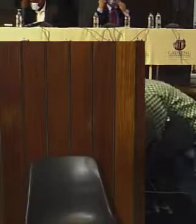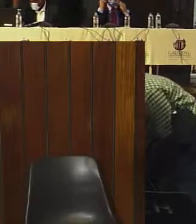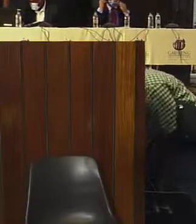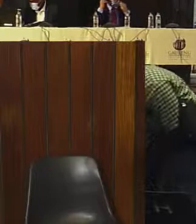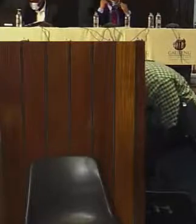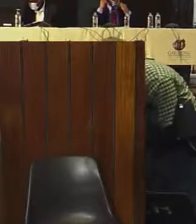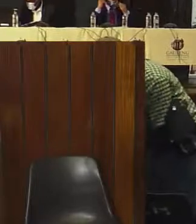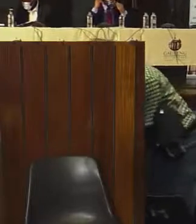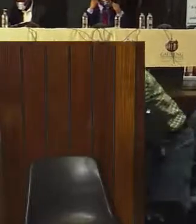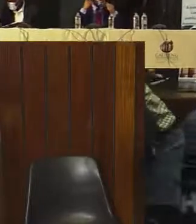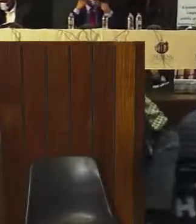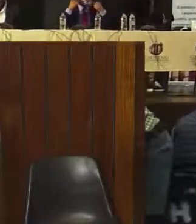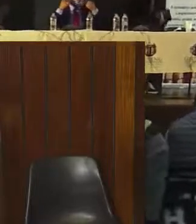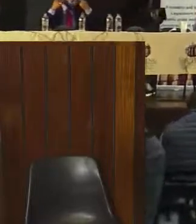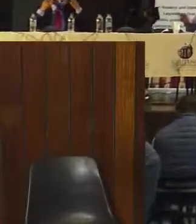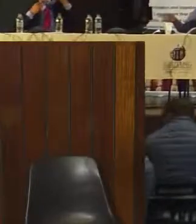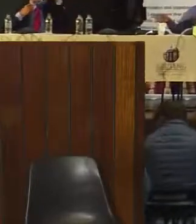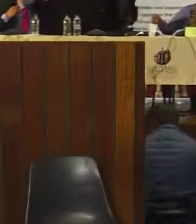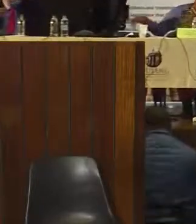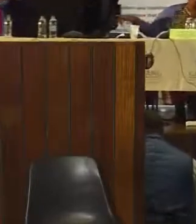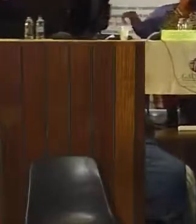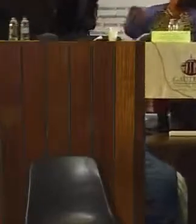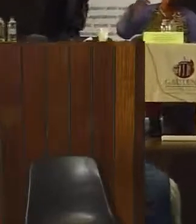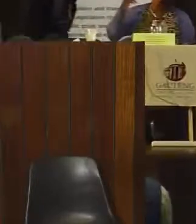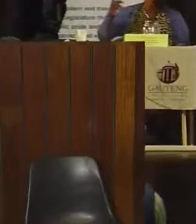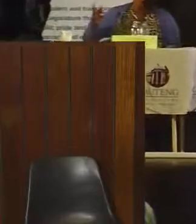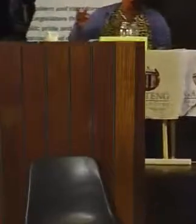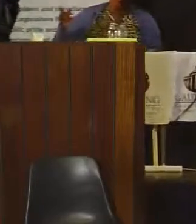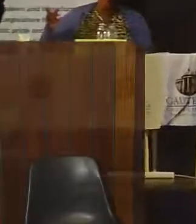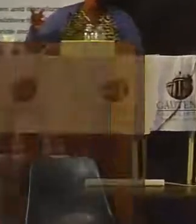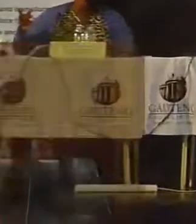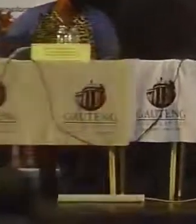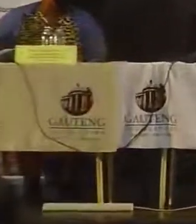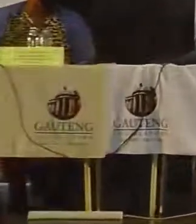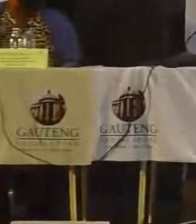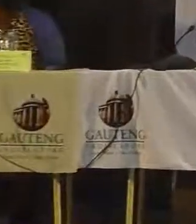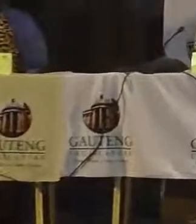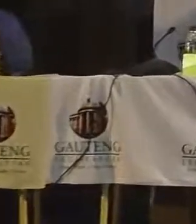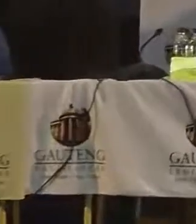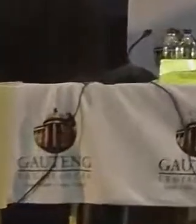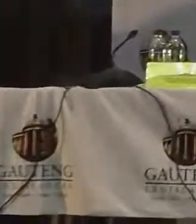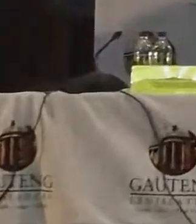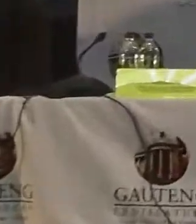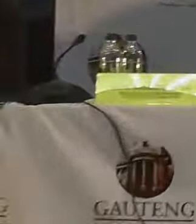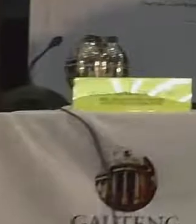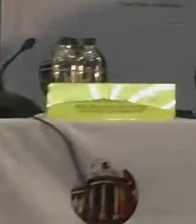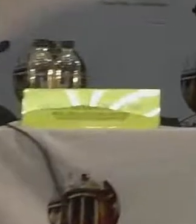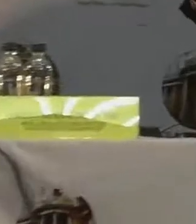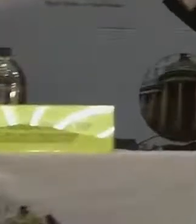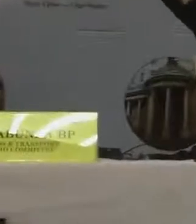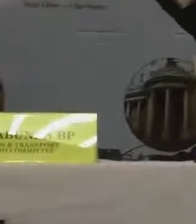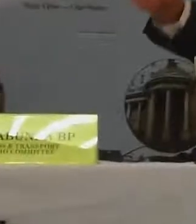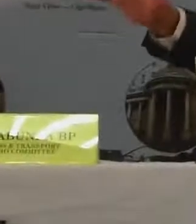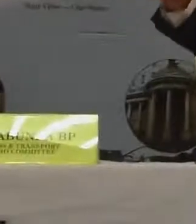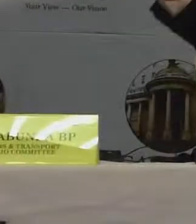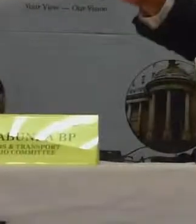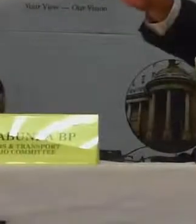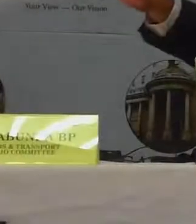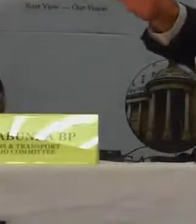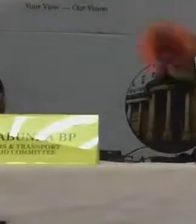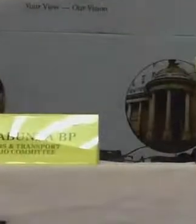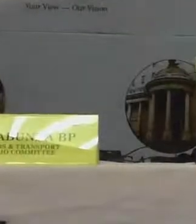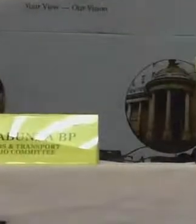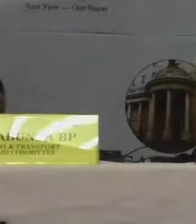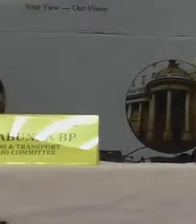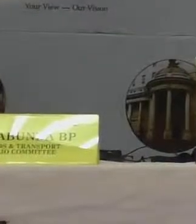it flighted as well, so that we can go through it? May I? I want to excuse the HOD and